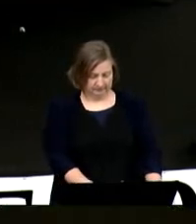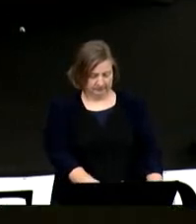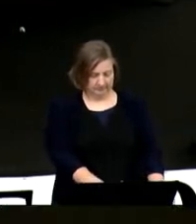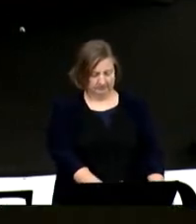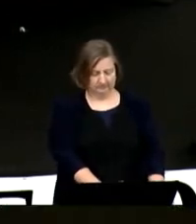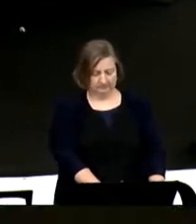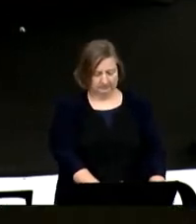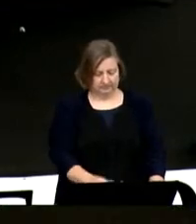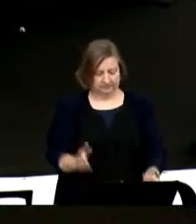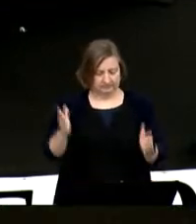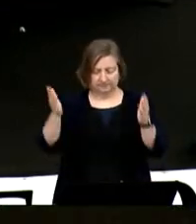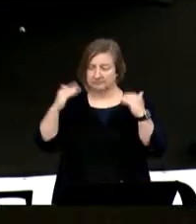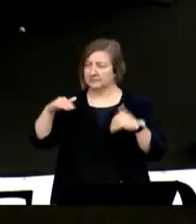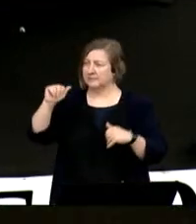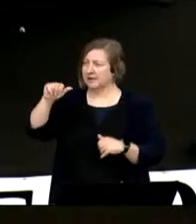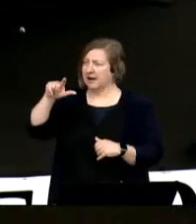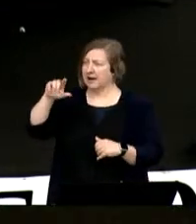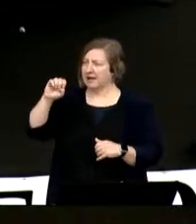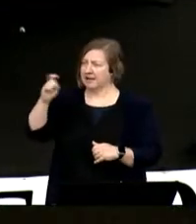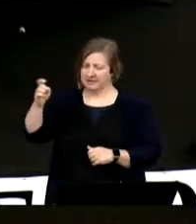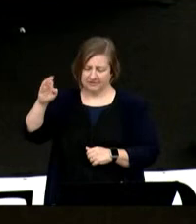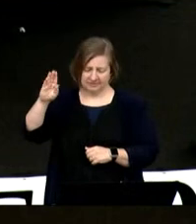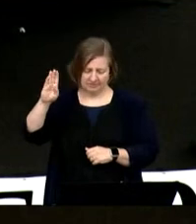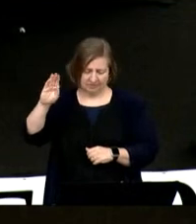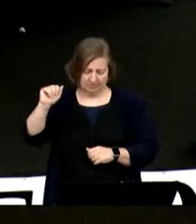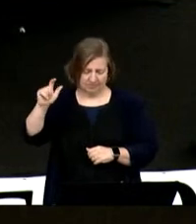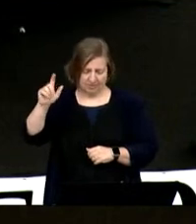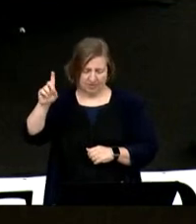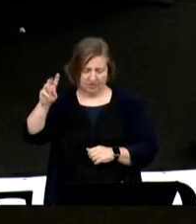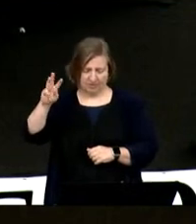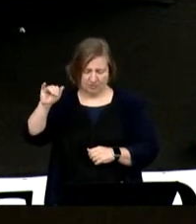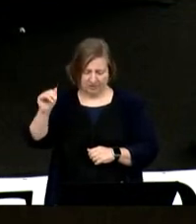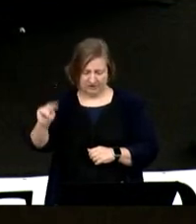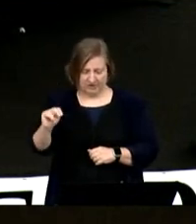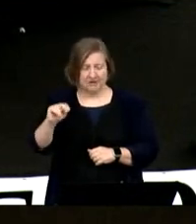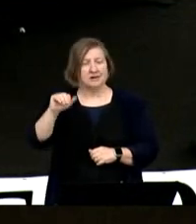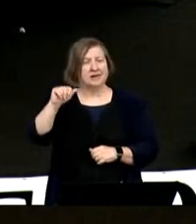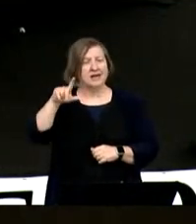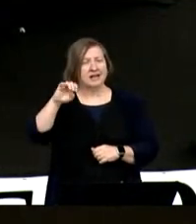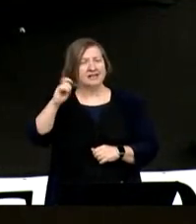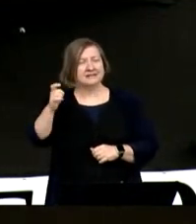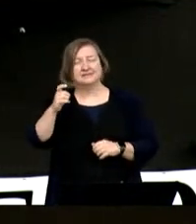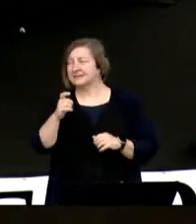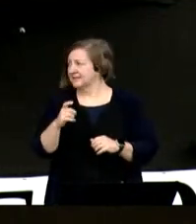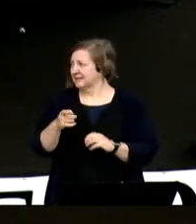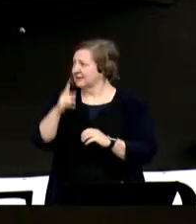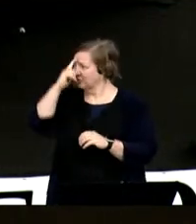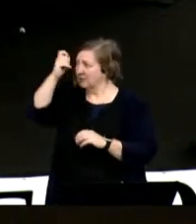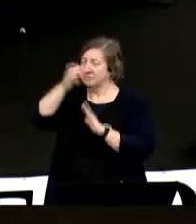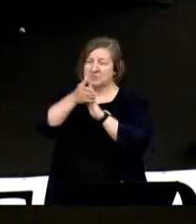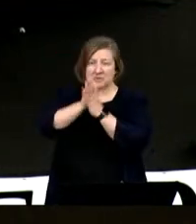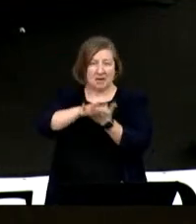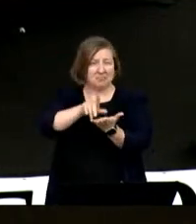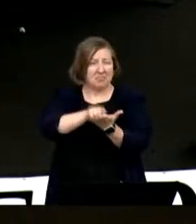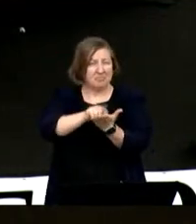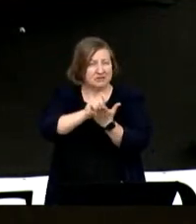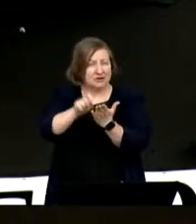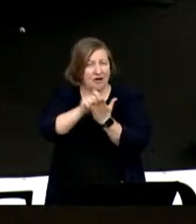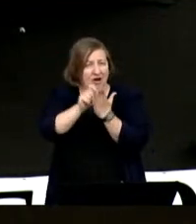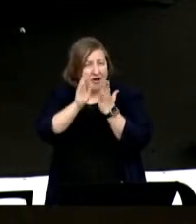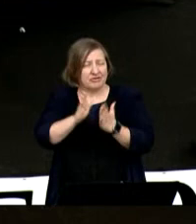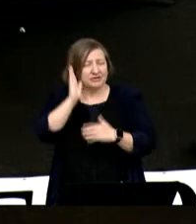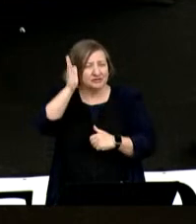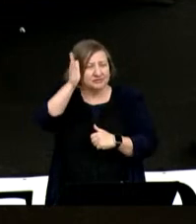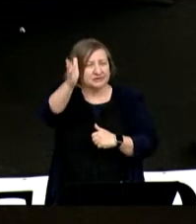Up next is Alec Baldwin. So Alex Baldwin has dreams of becoming a published author one day and loves